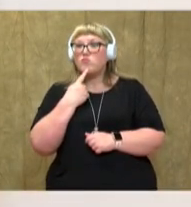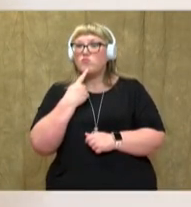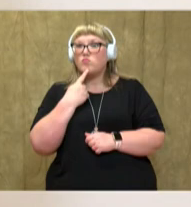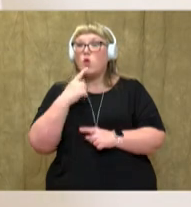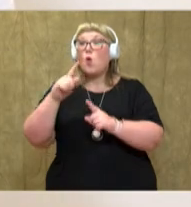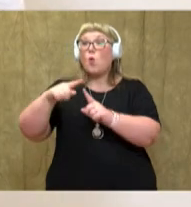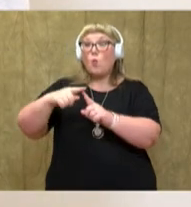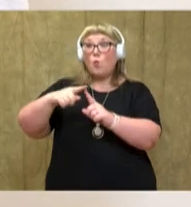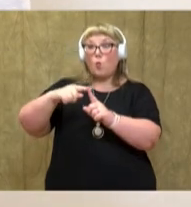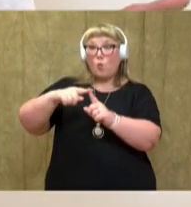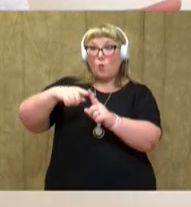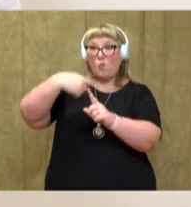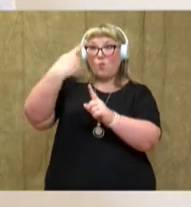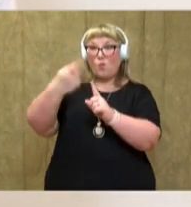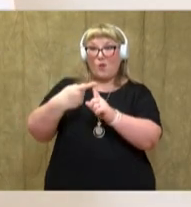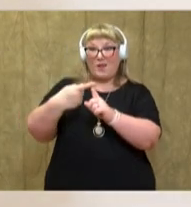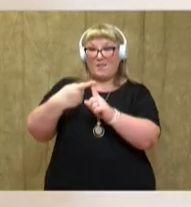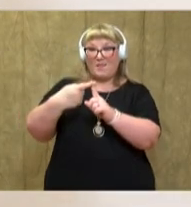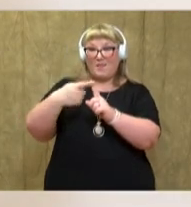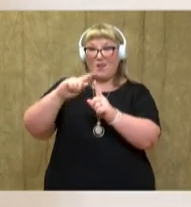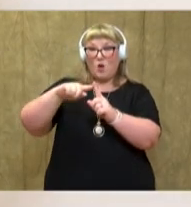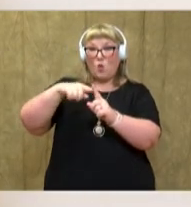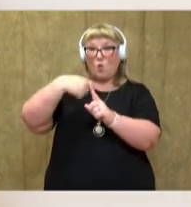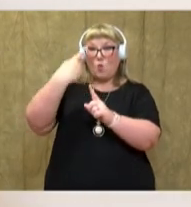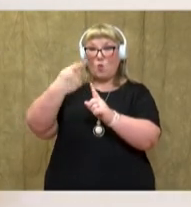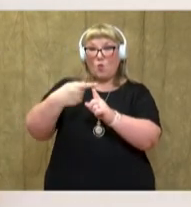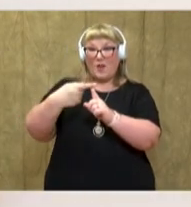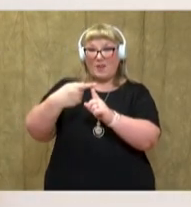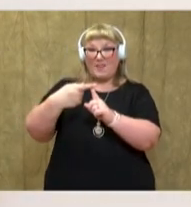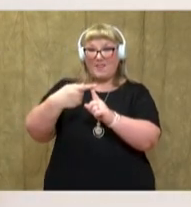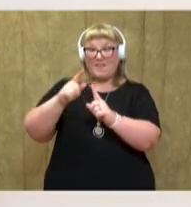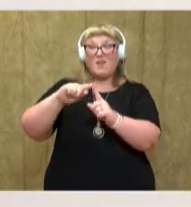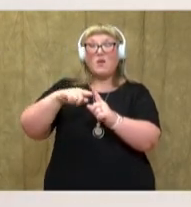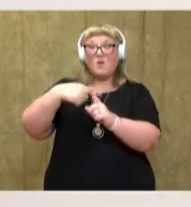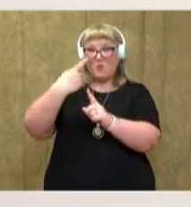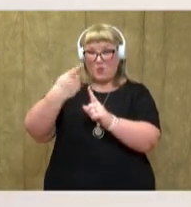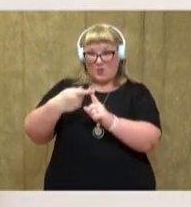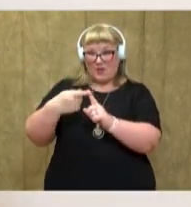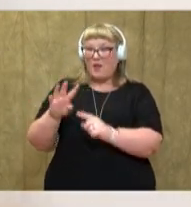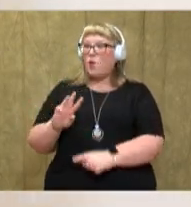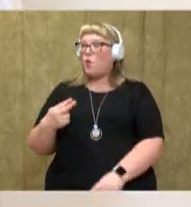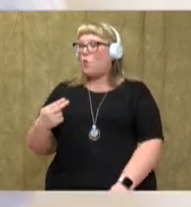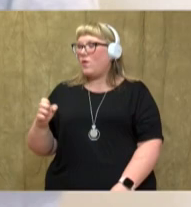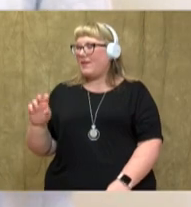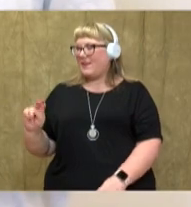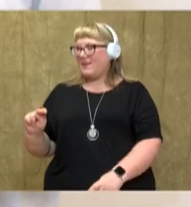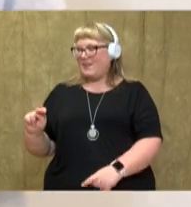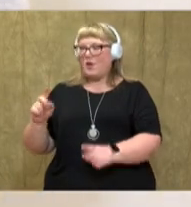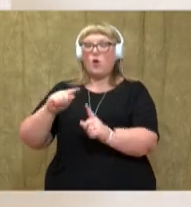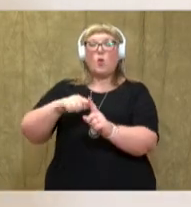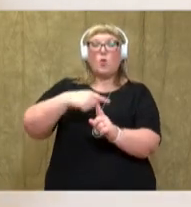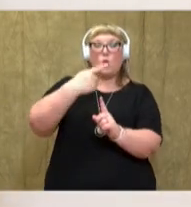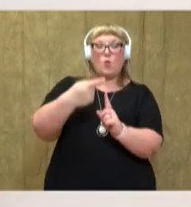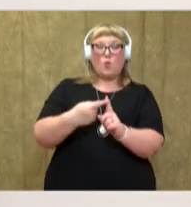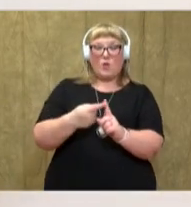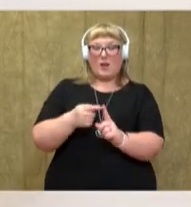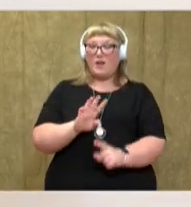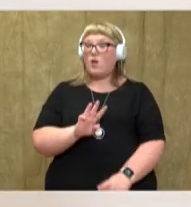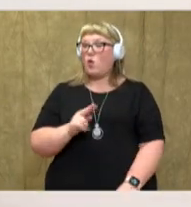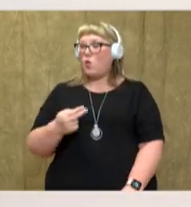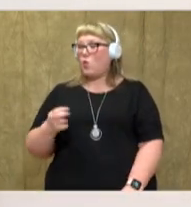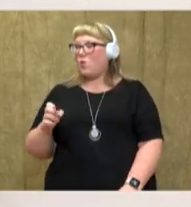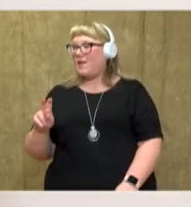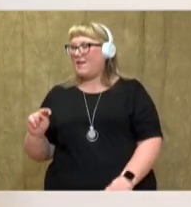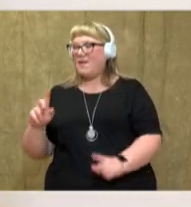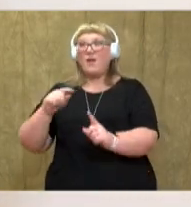when. When. Can you say the word when? Very good, everyone. Take the word, stretch it.